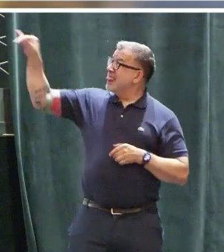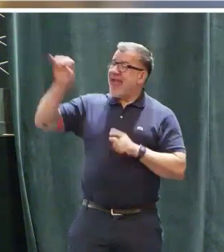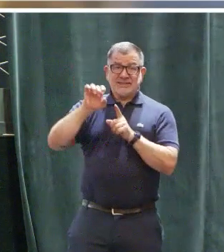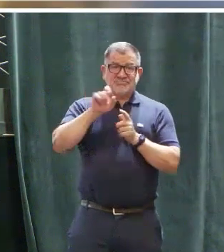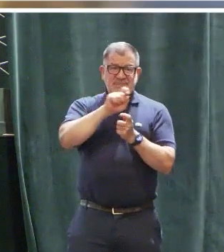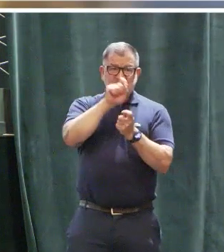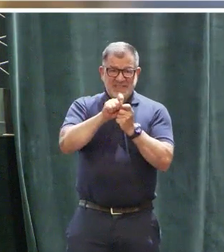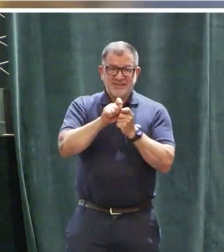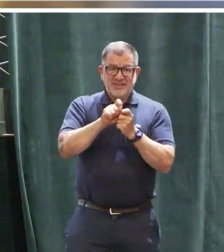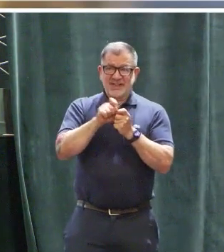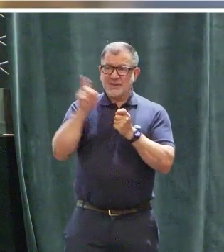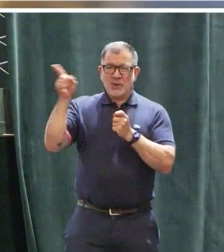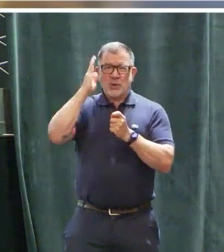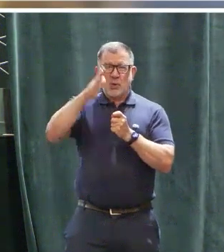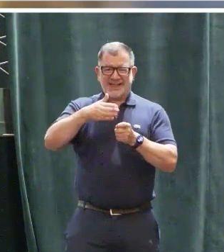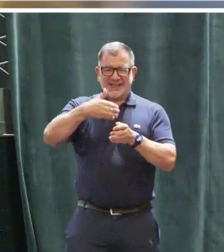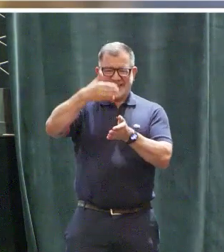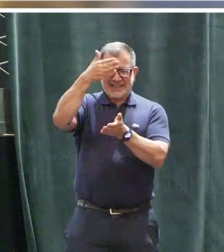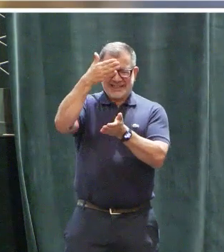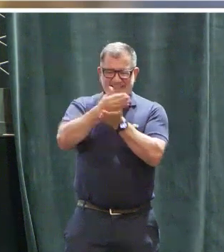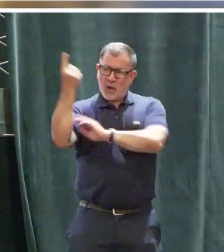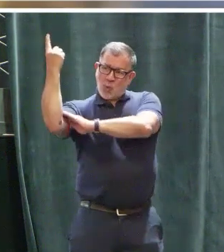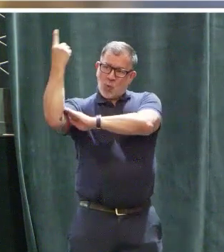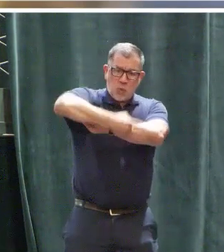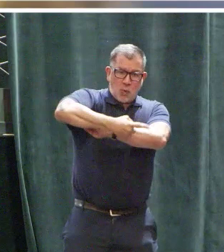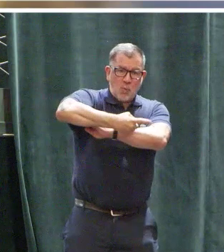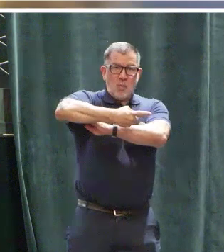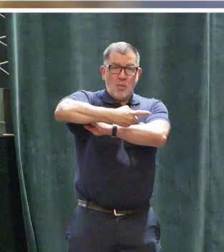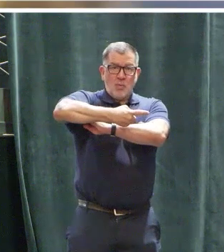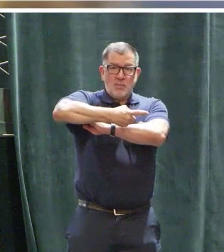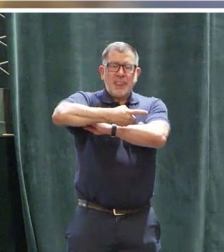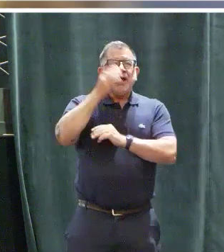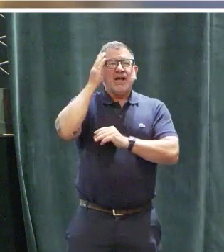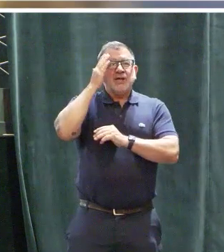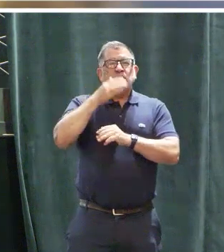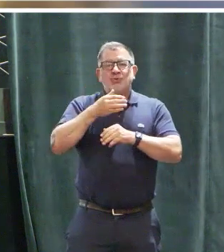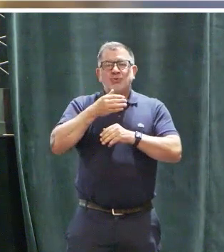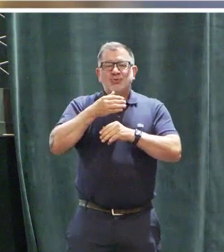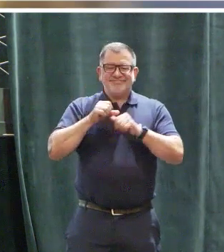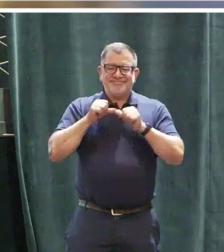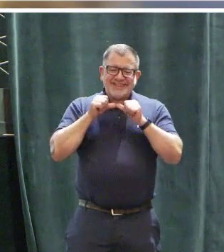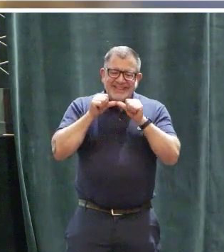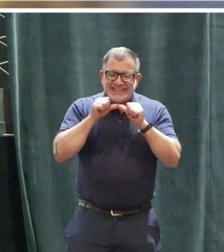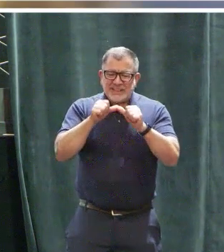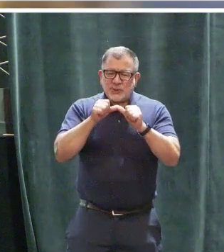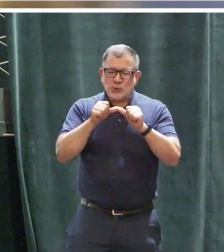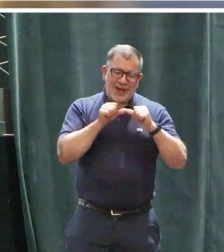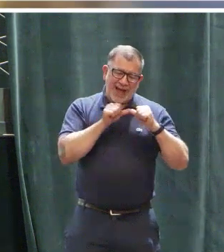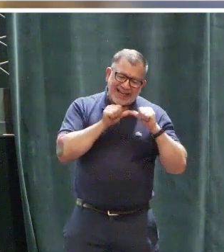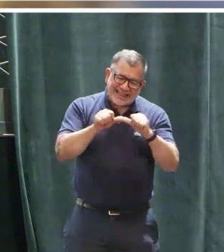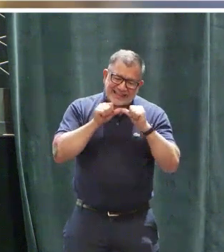stop logs that would be placed in that gap to achieve a continuous flood barrier system